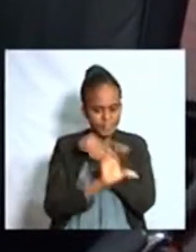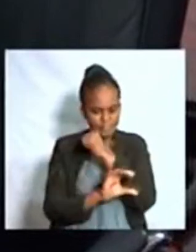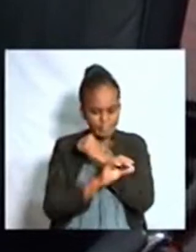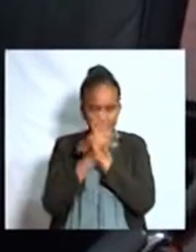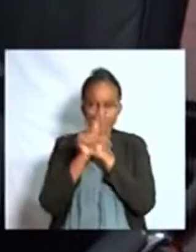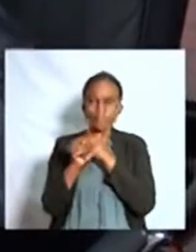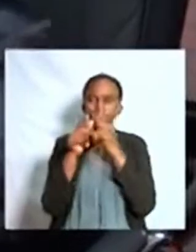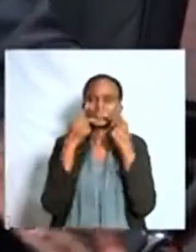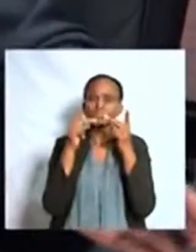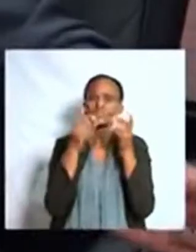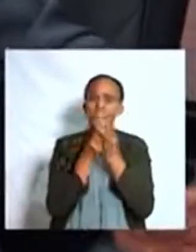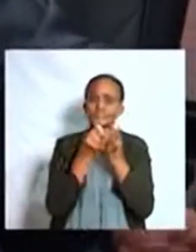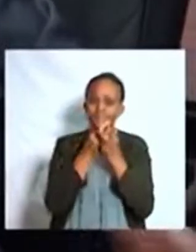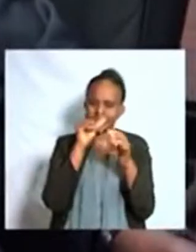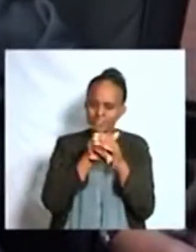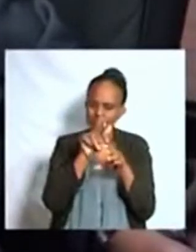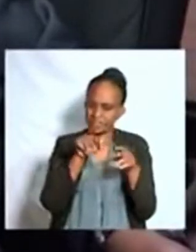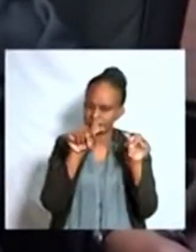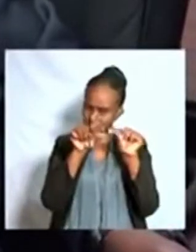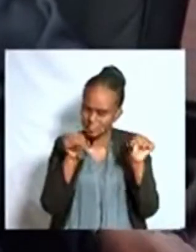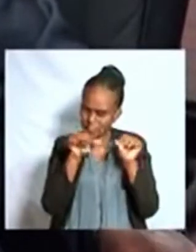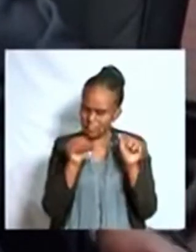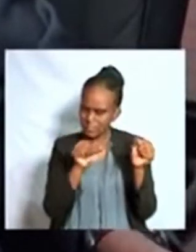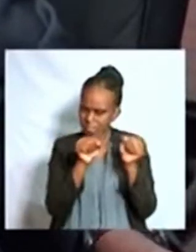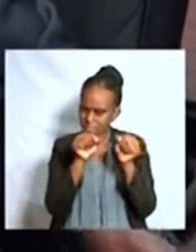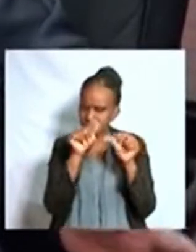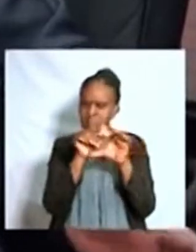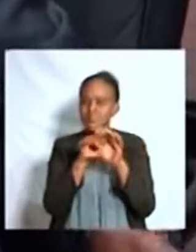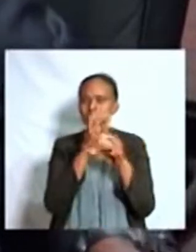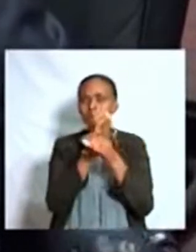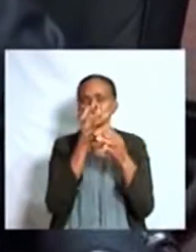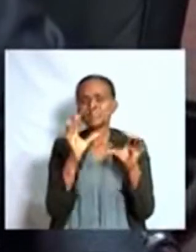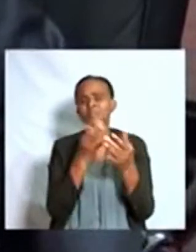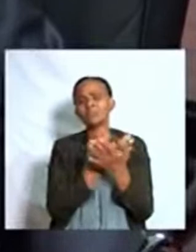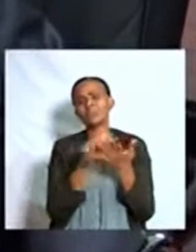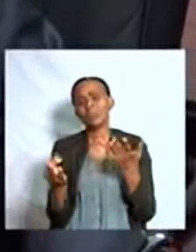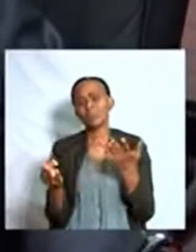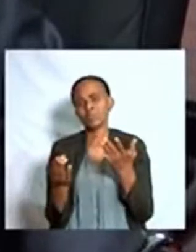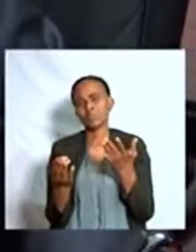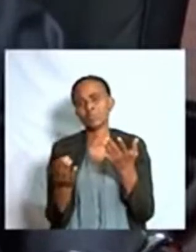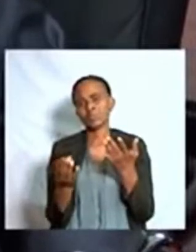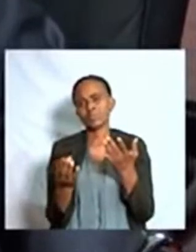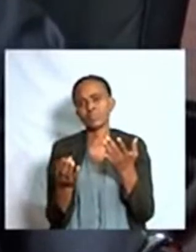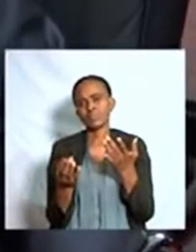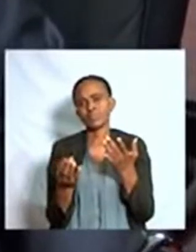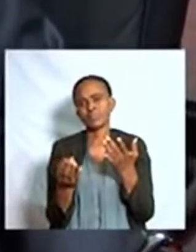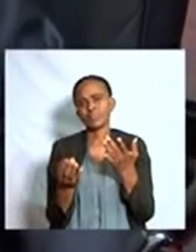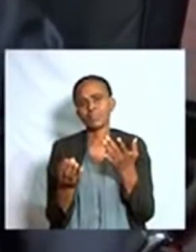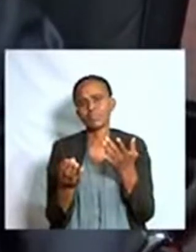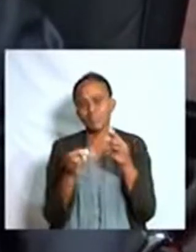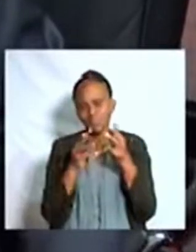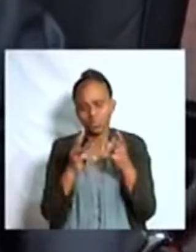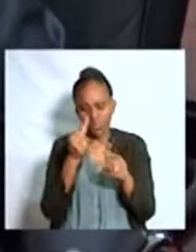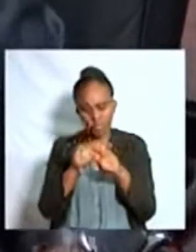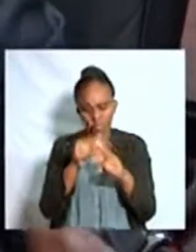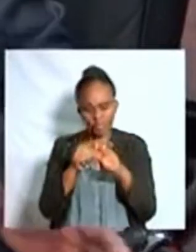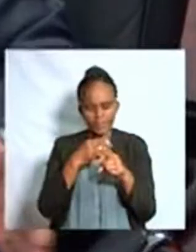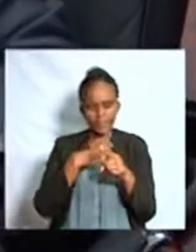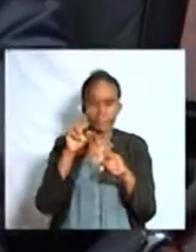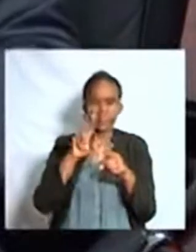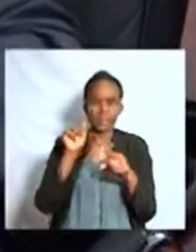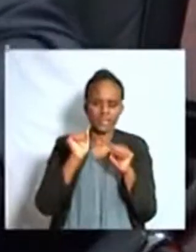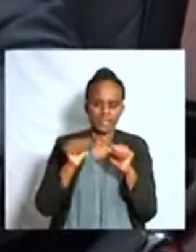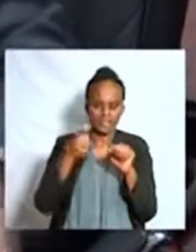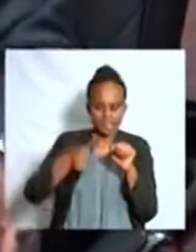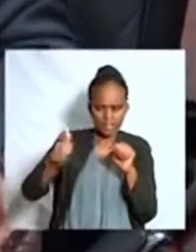resources. So this internal audit system in Tisari failed. This is the word I can use, because he